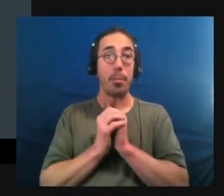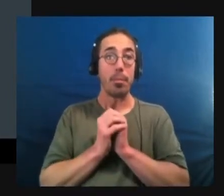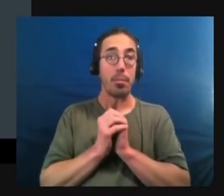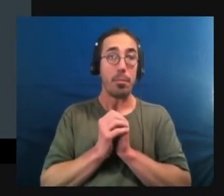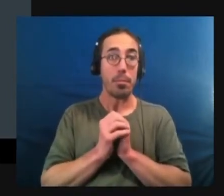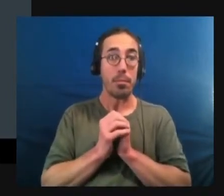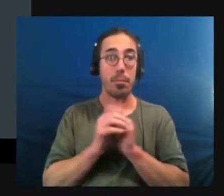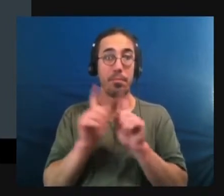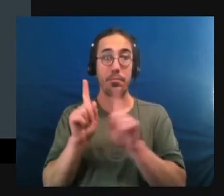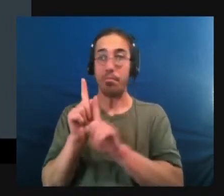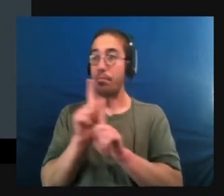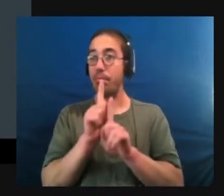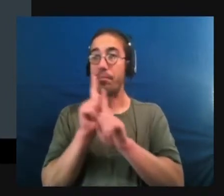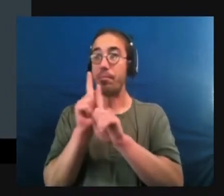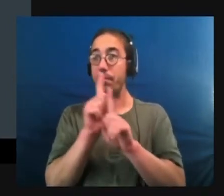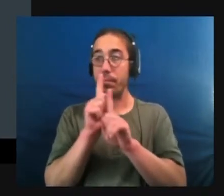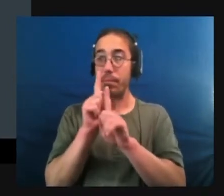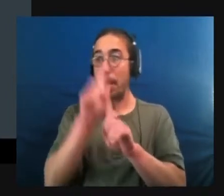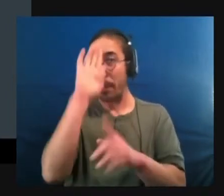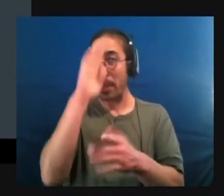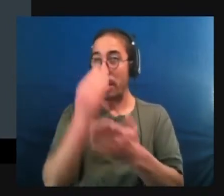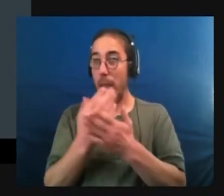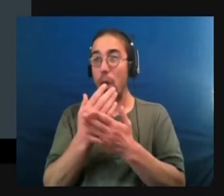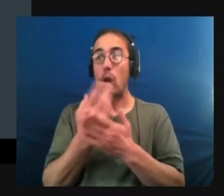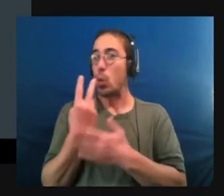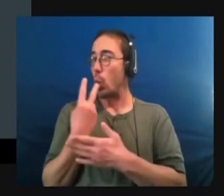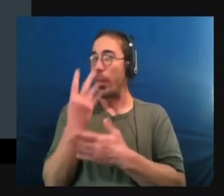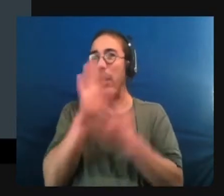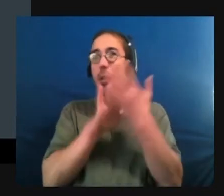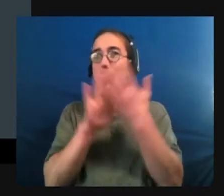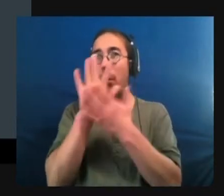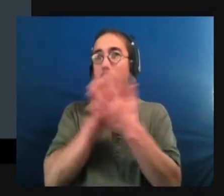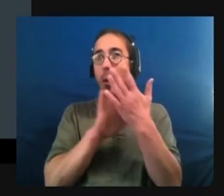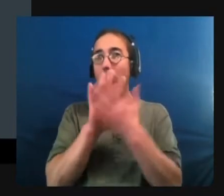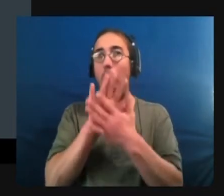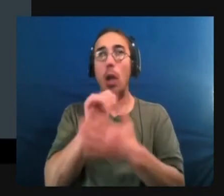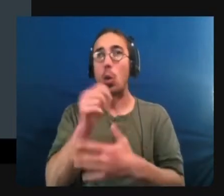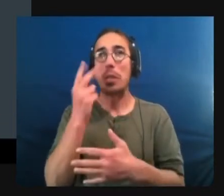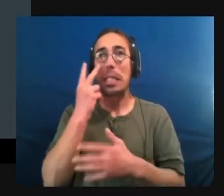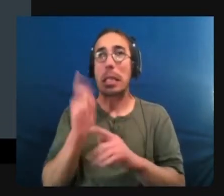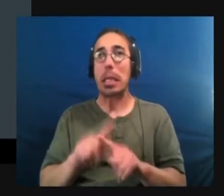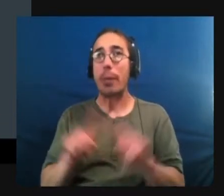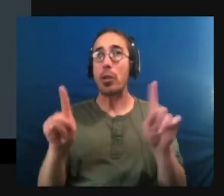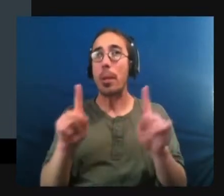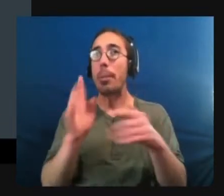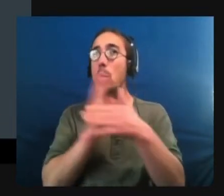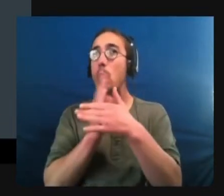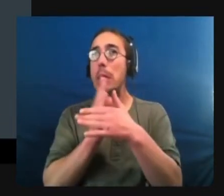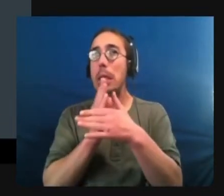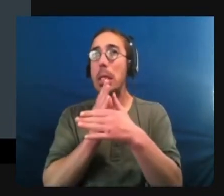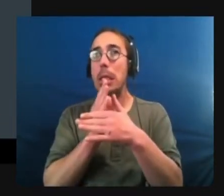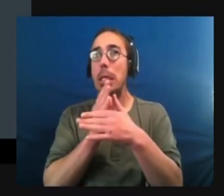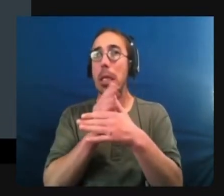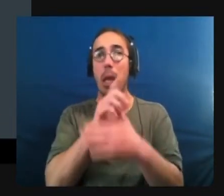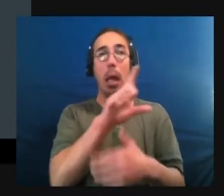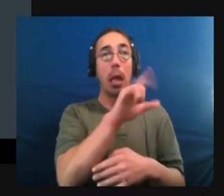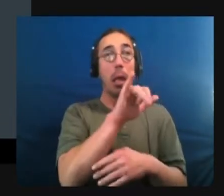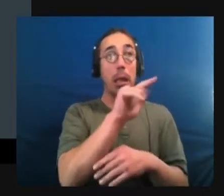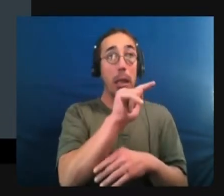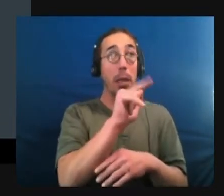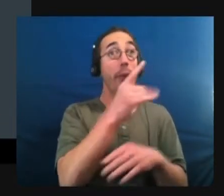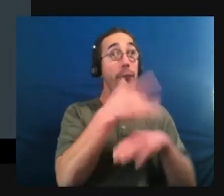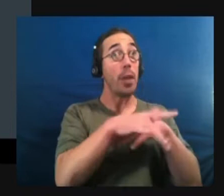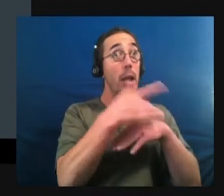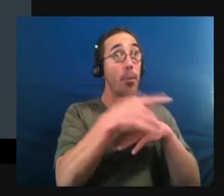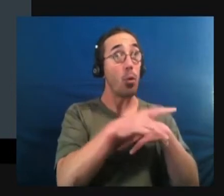uneven eyes because we're confused. I don't see the difference between the literature that was available